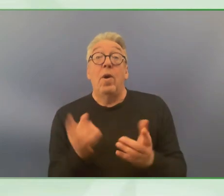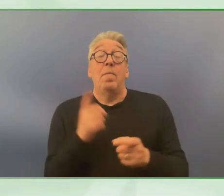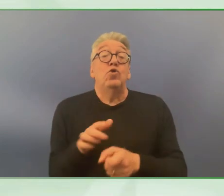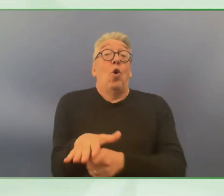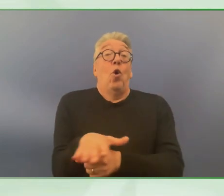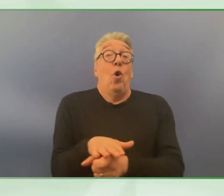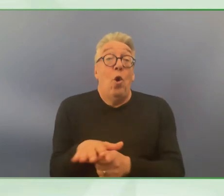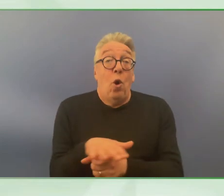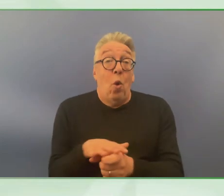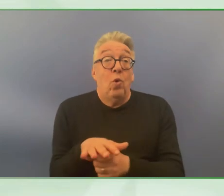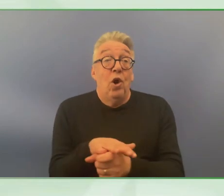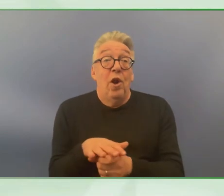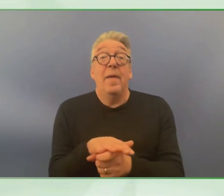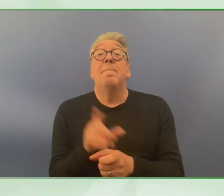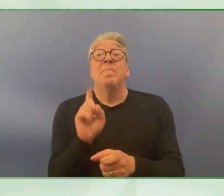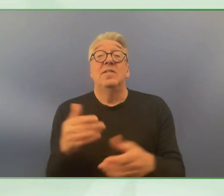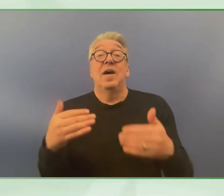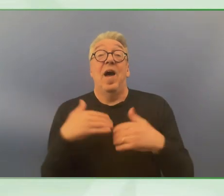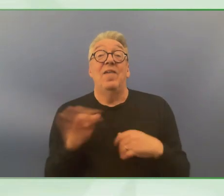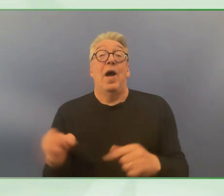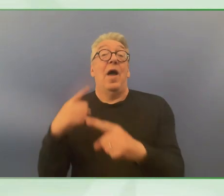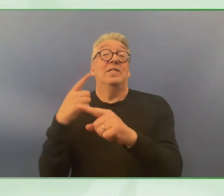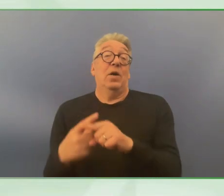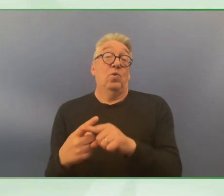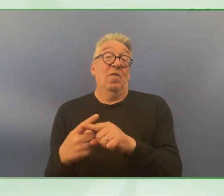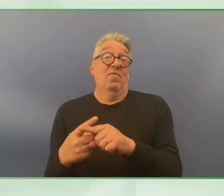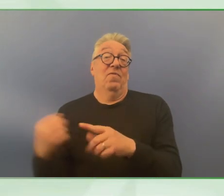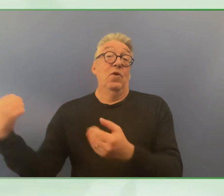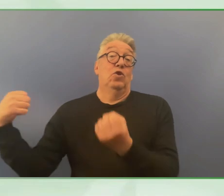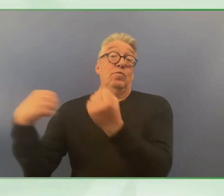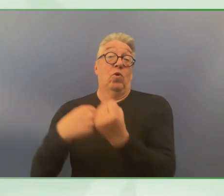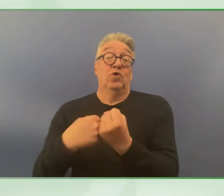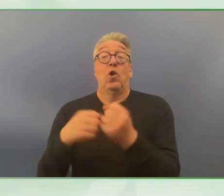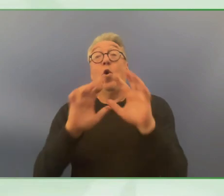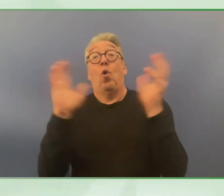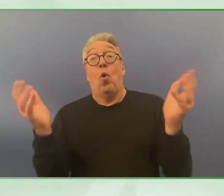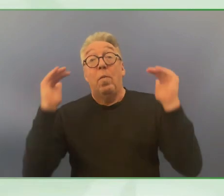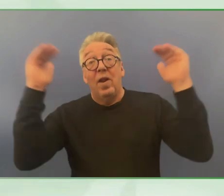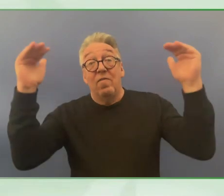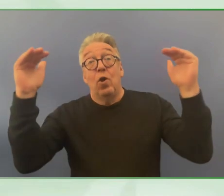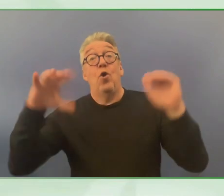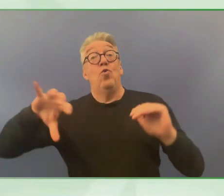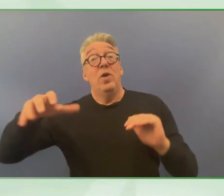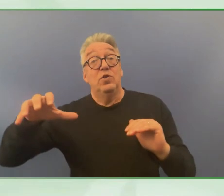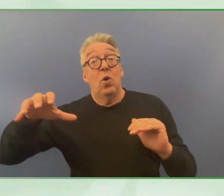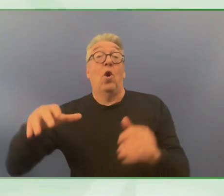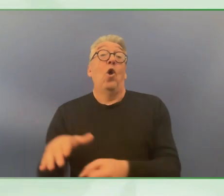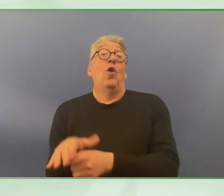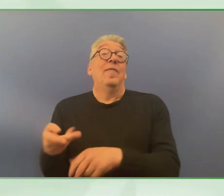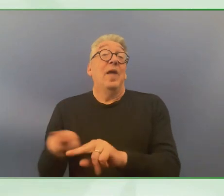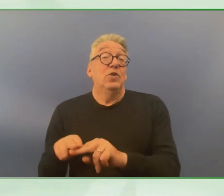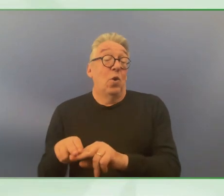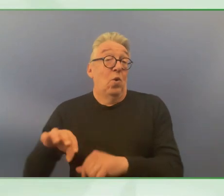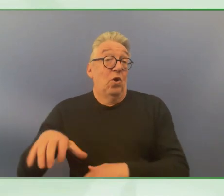executive sponsor, either regional, local, or global. And so if you think only for